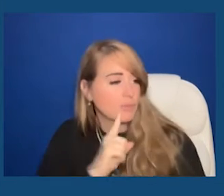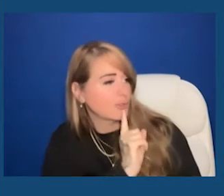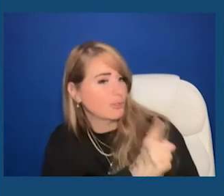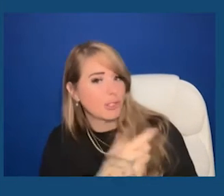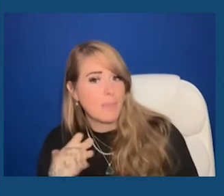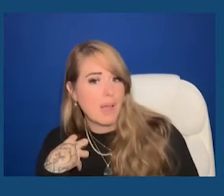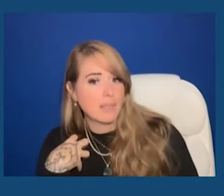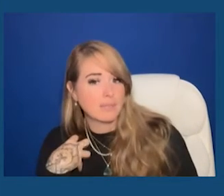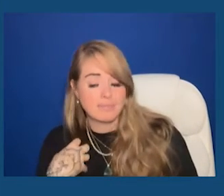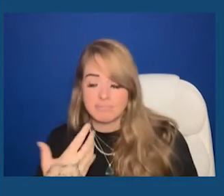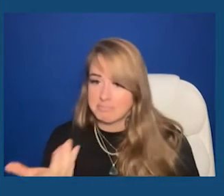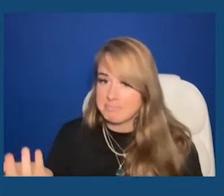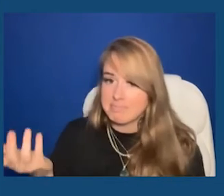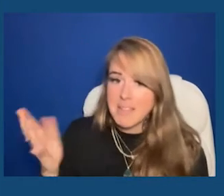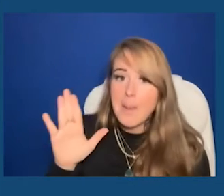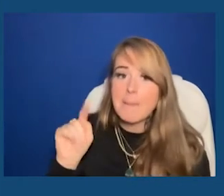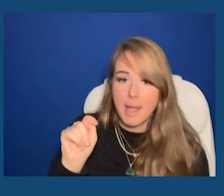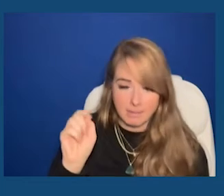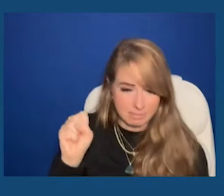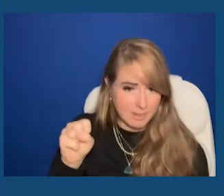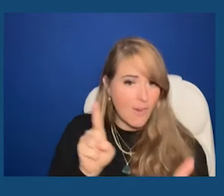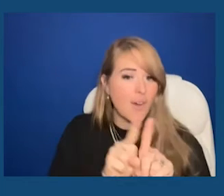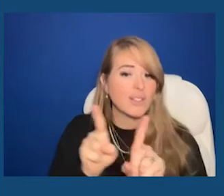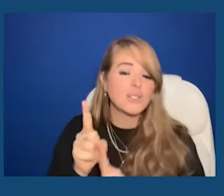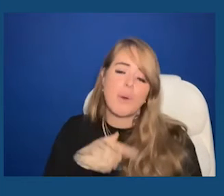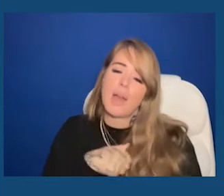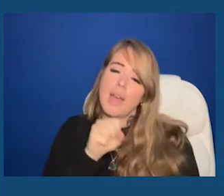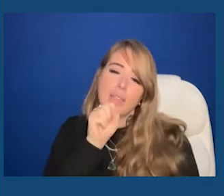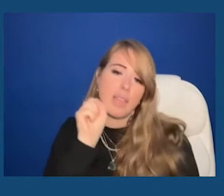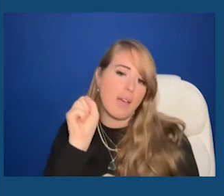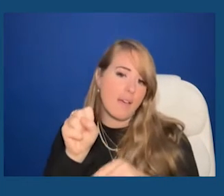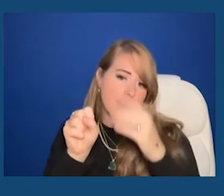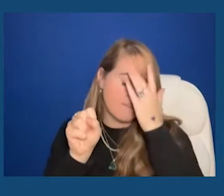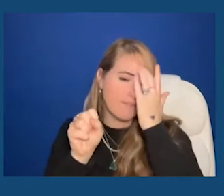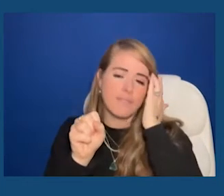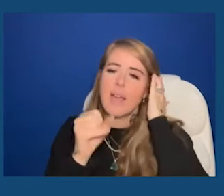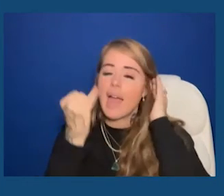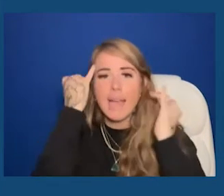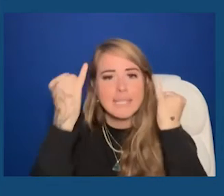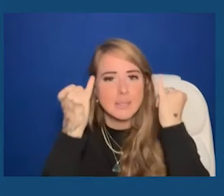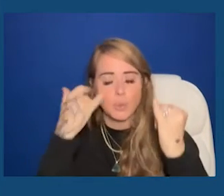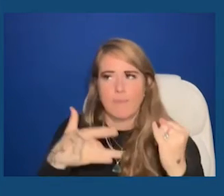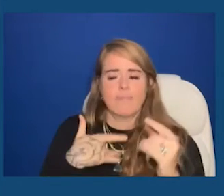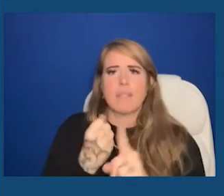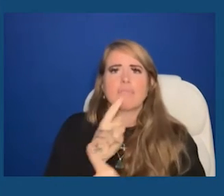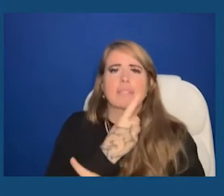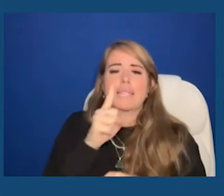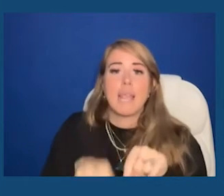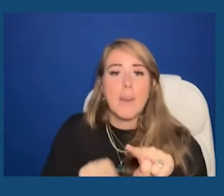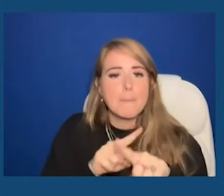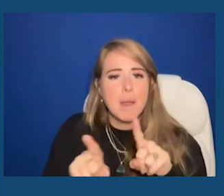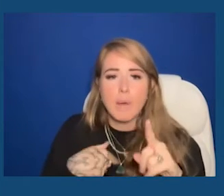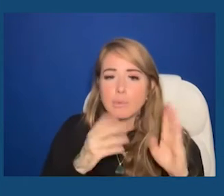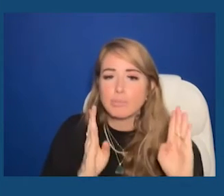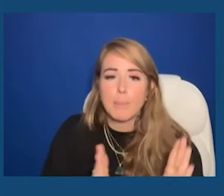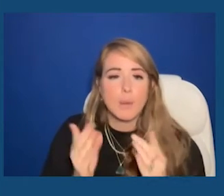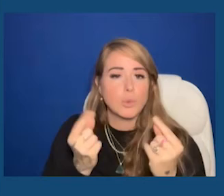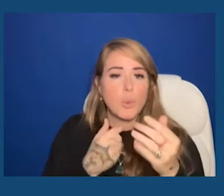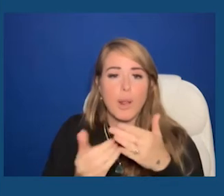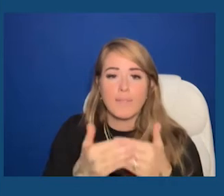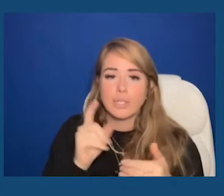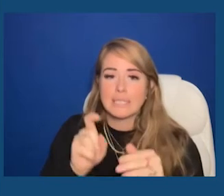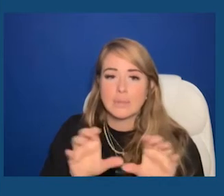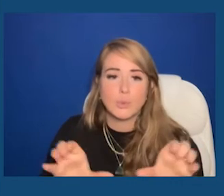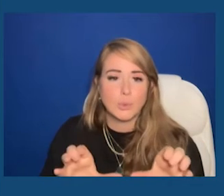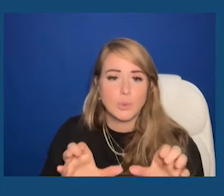Blake. But also, I love long shot ideas, by the way. I was prepared to do whatever it took to get this